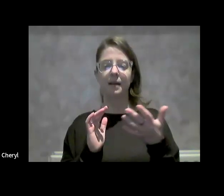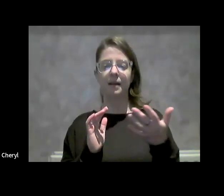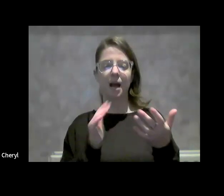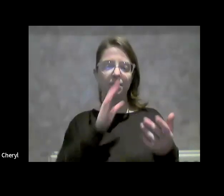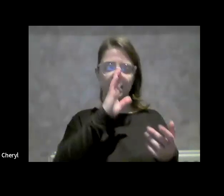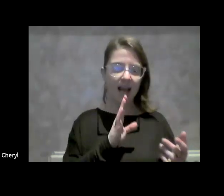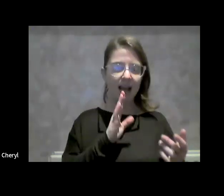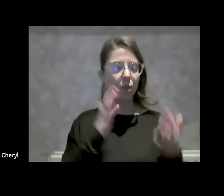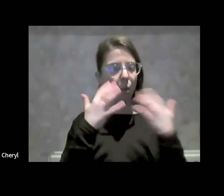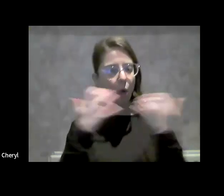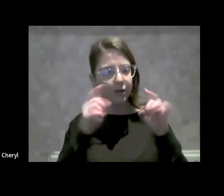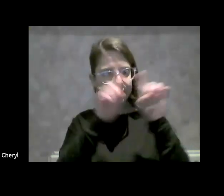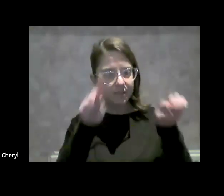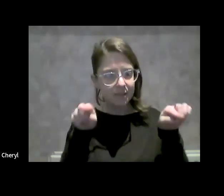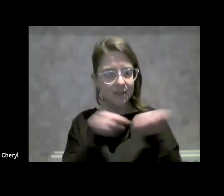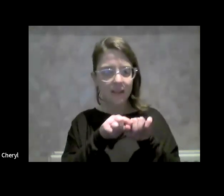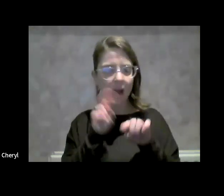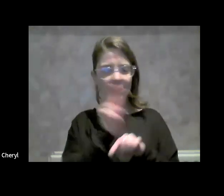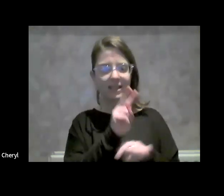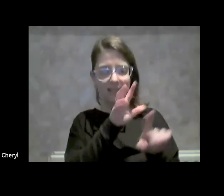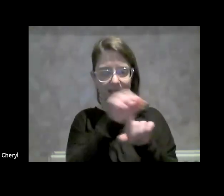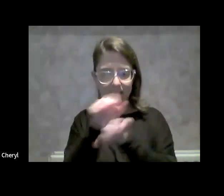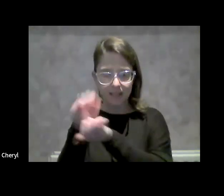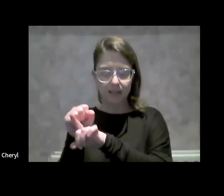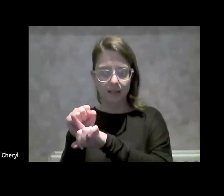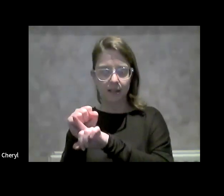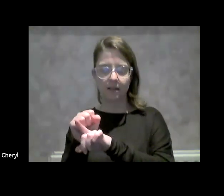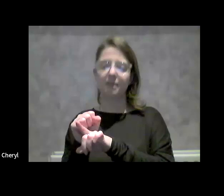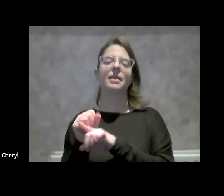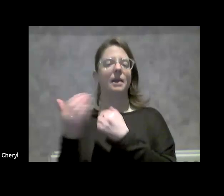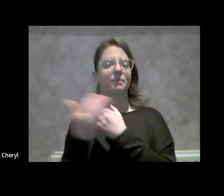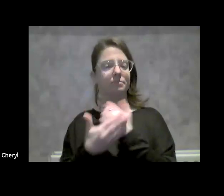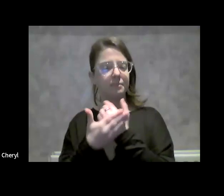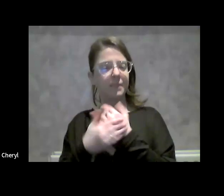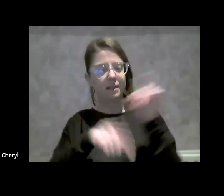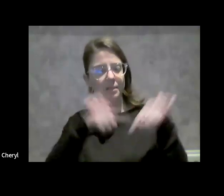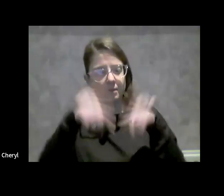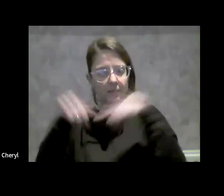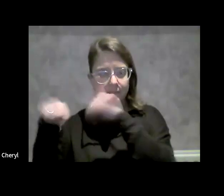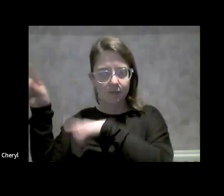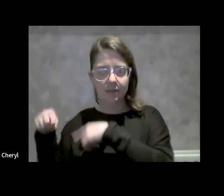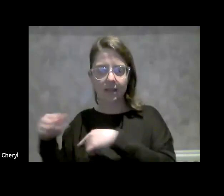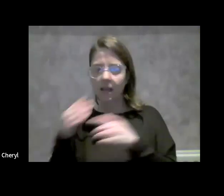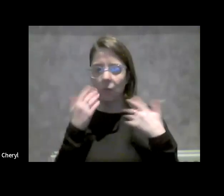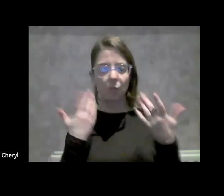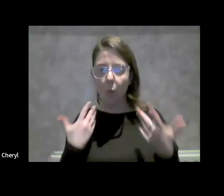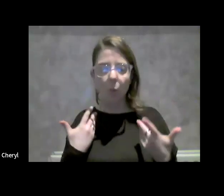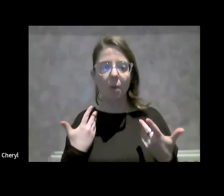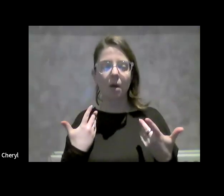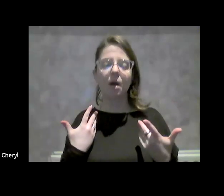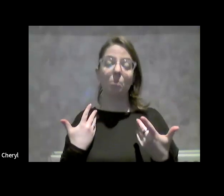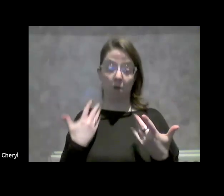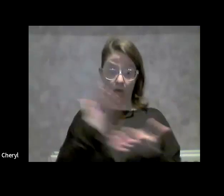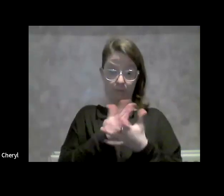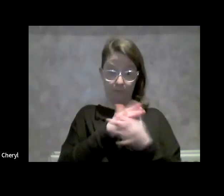see the audience, because I'm not sure if there are Black, brown, racialized people in the room. If there is, I'm here with